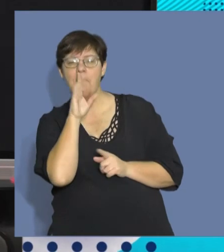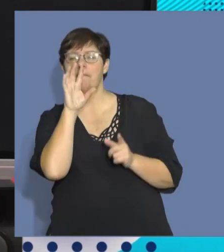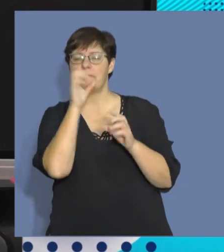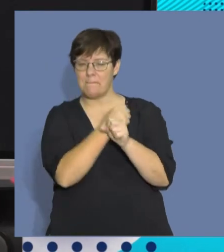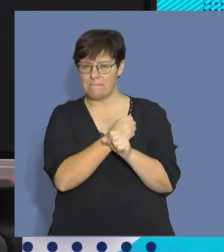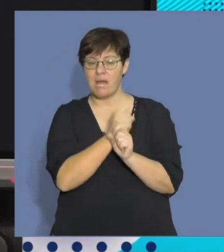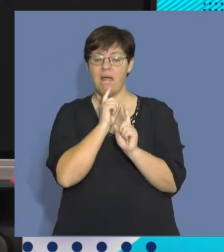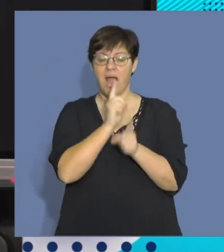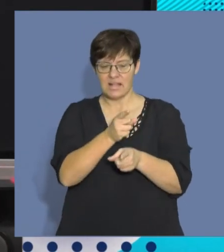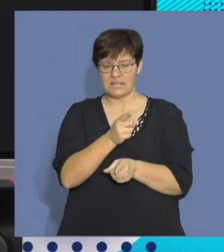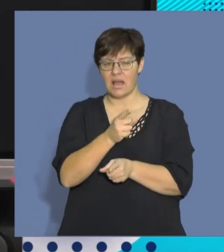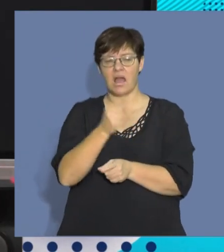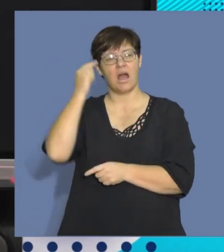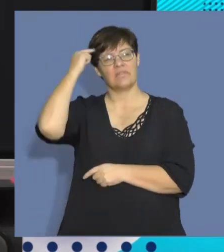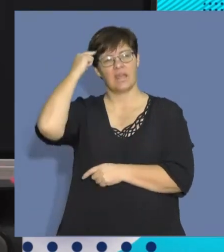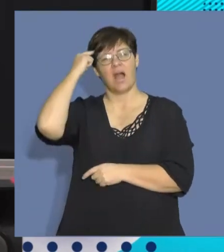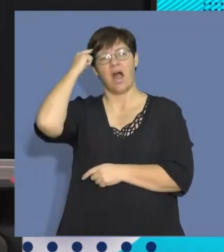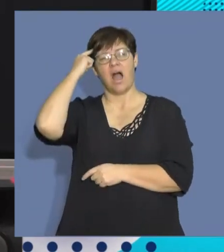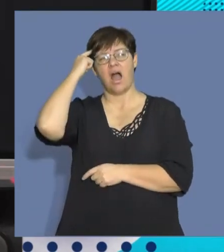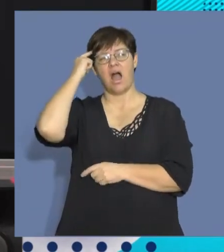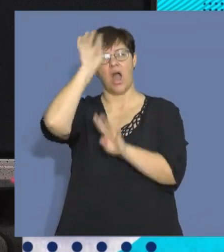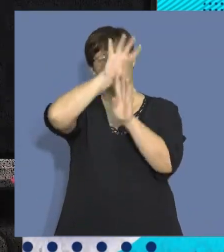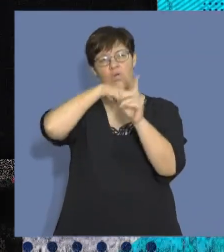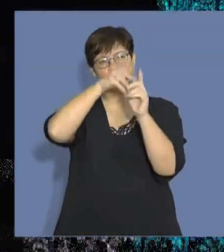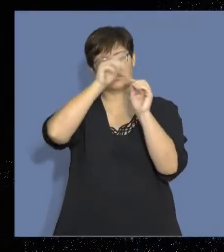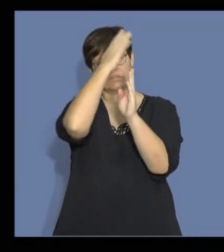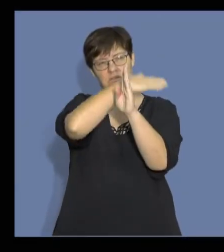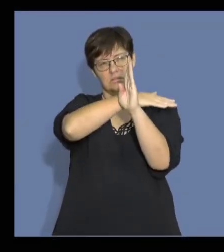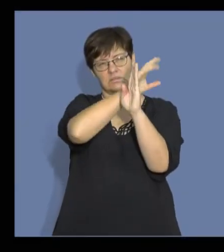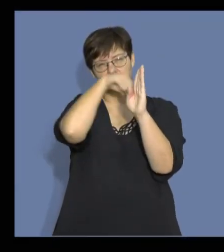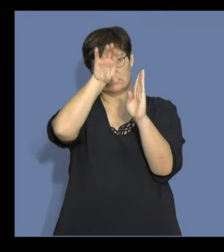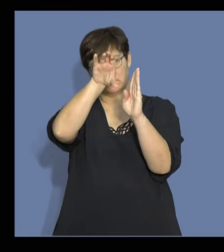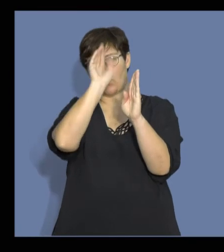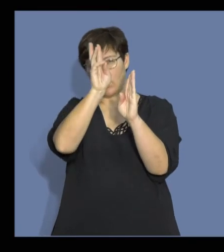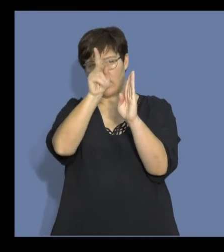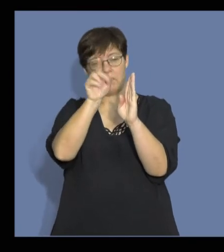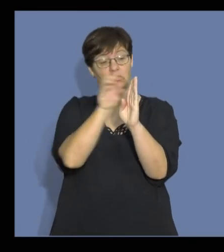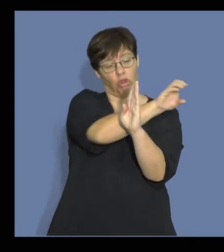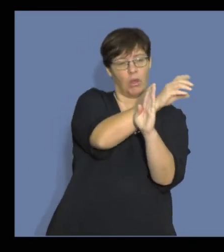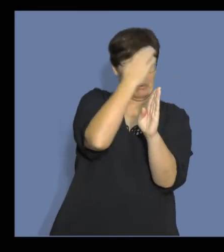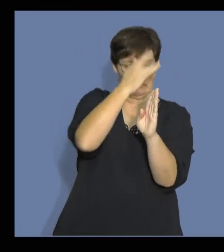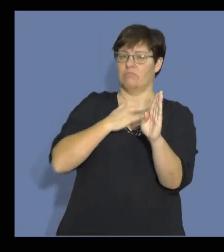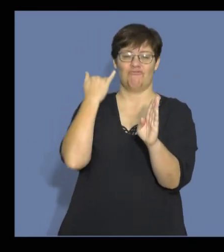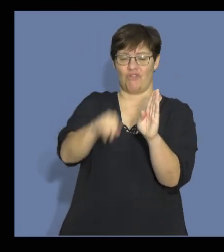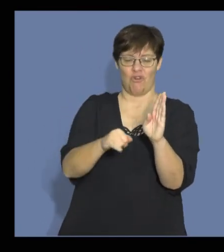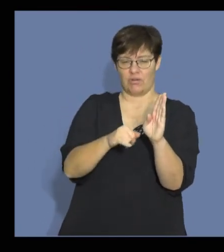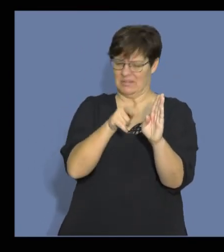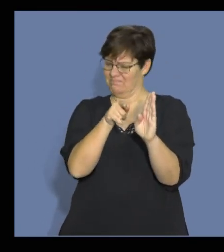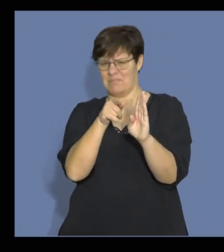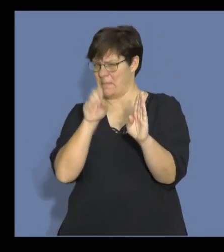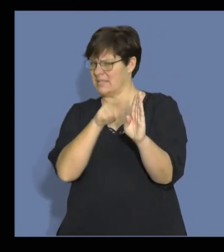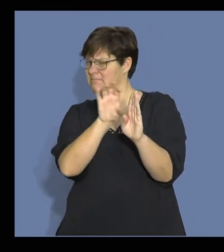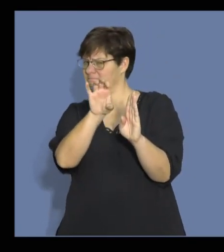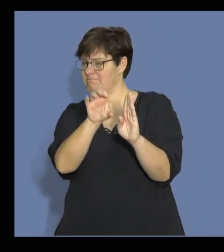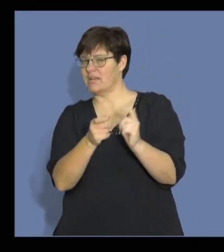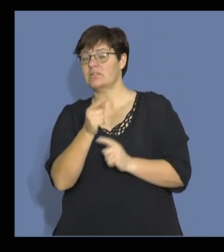often the answer, we can logically decide if our answer feels right or feels wrong. And that feeling isn't necessarily going to be right all the time,